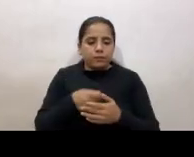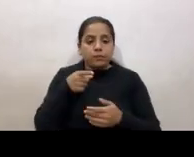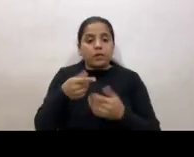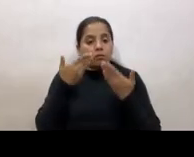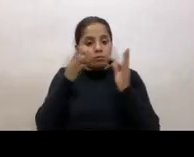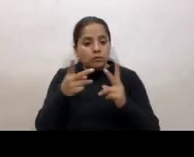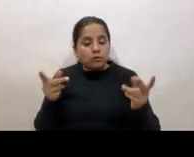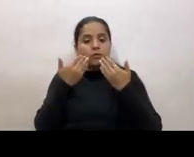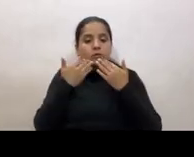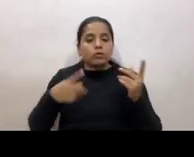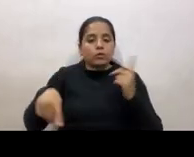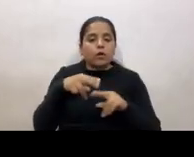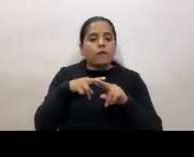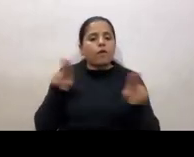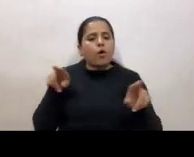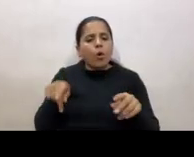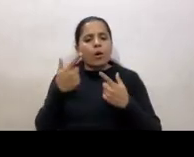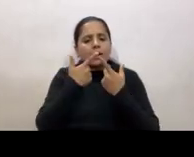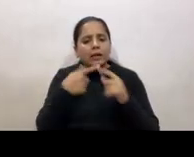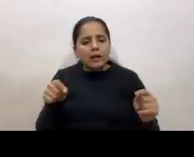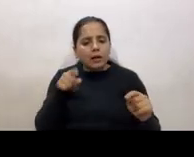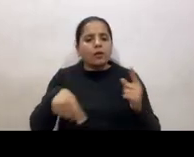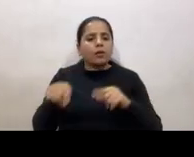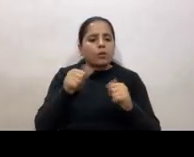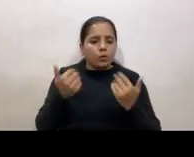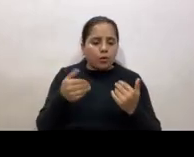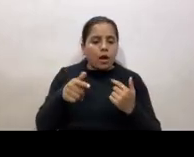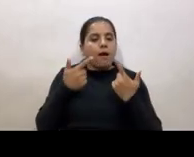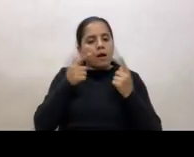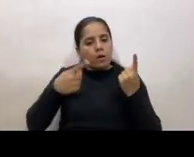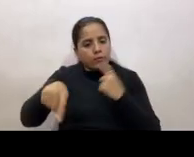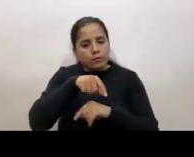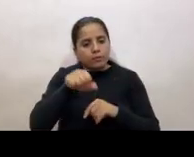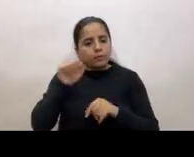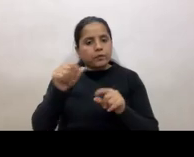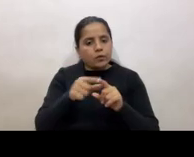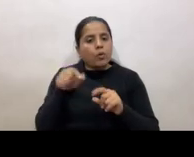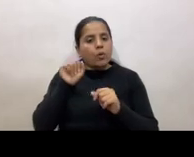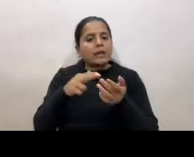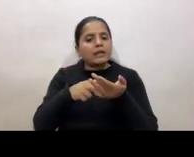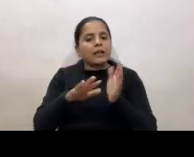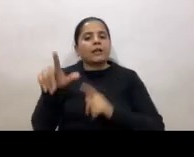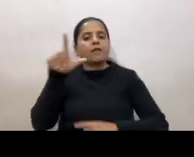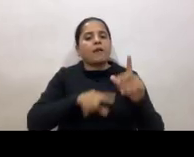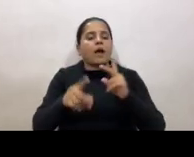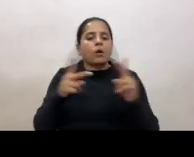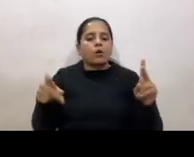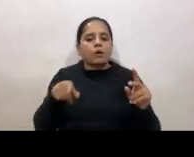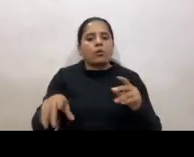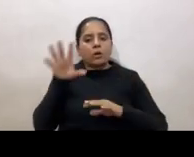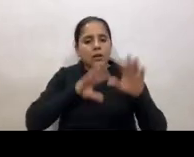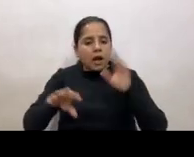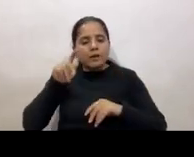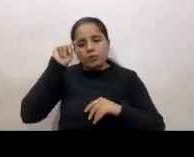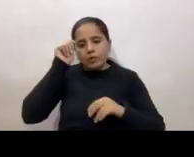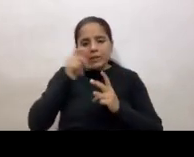leverages the students' full linguistic repertoire, allowing them to draw from their native languages while learning